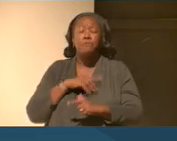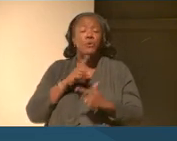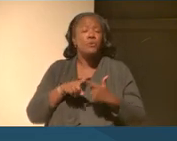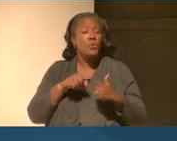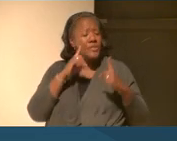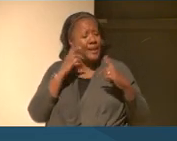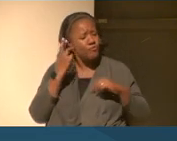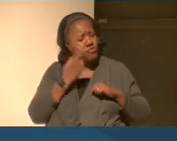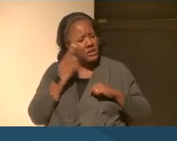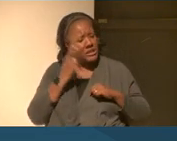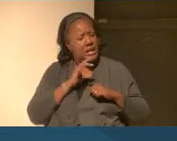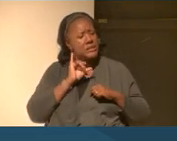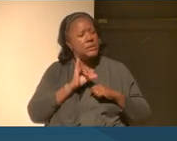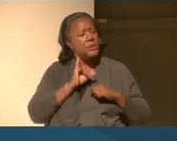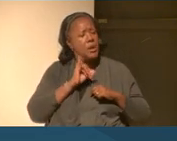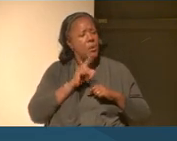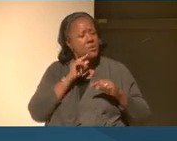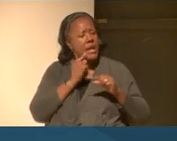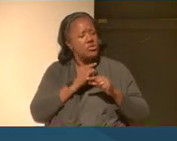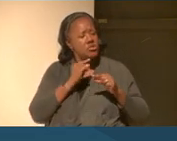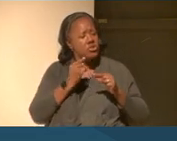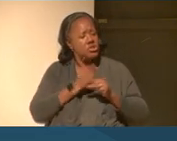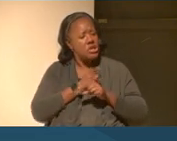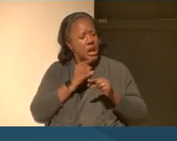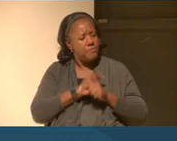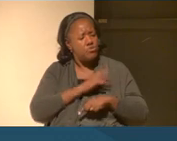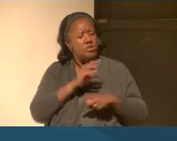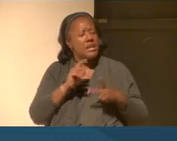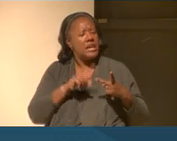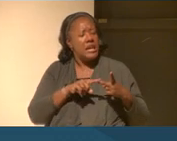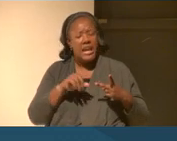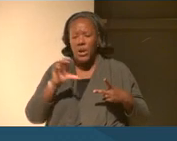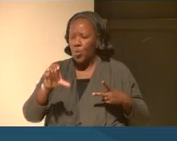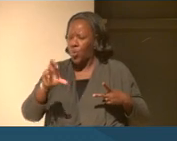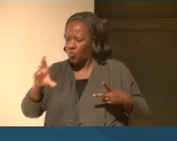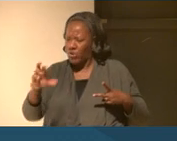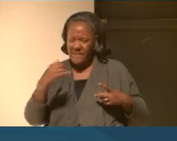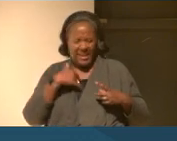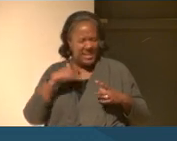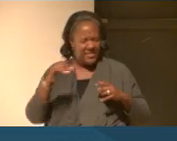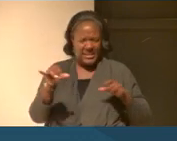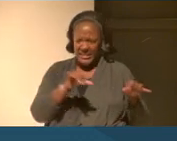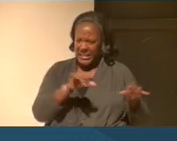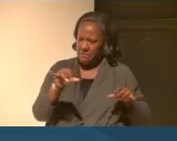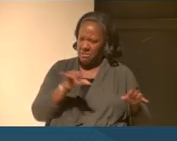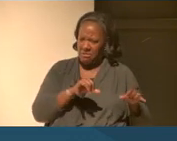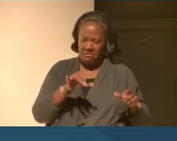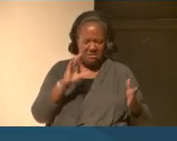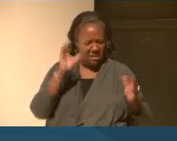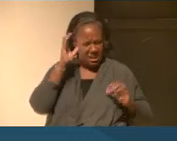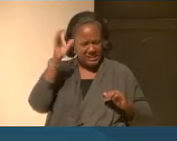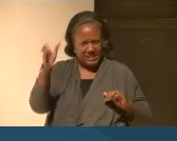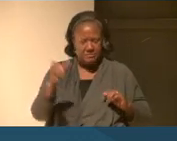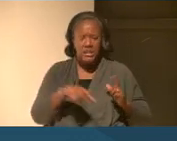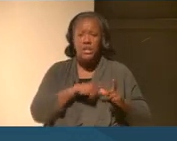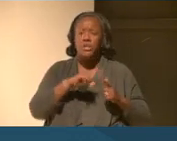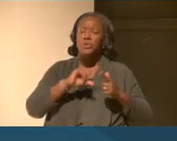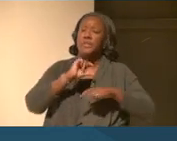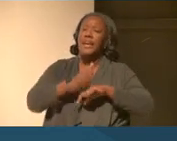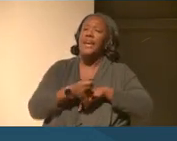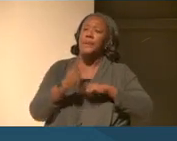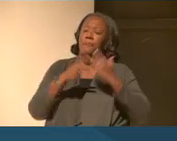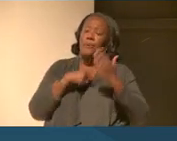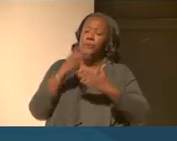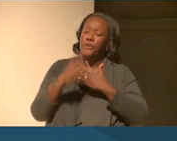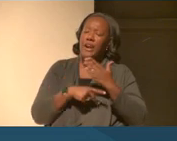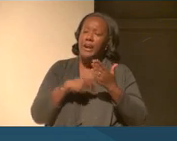they realized that, you know, hyperbolic geometry and coral reef organisms had this zone of low overlap, and they had this program of creating